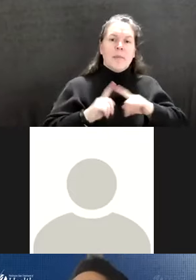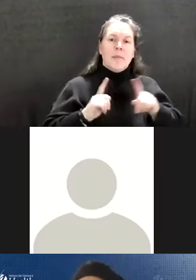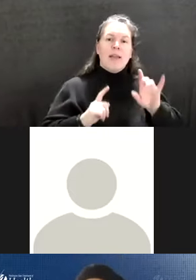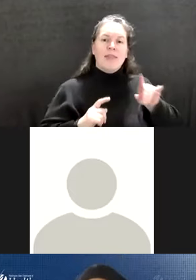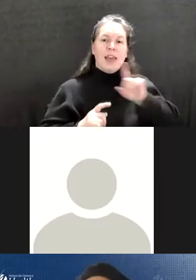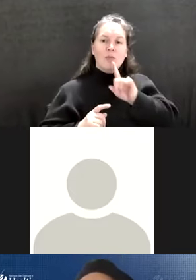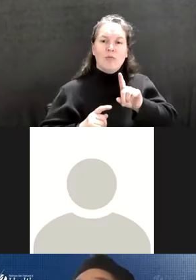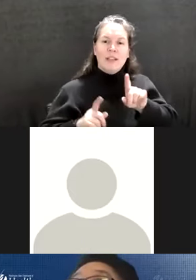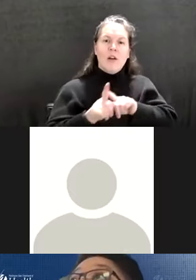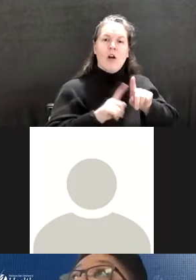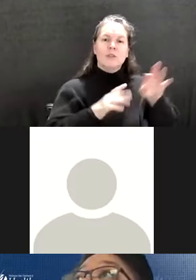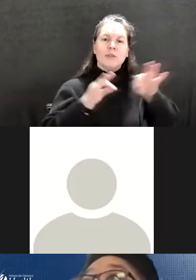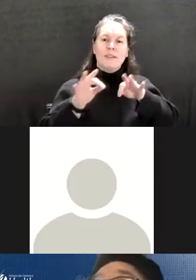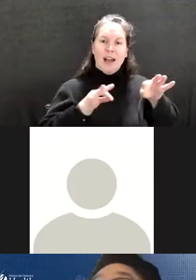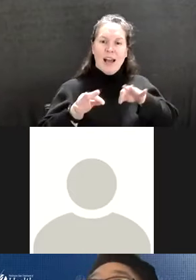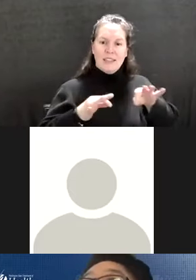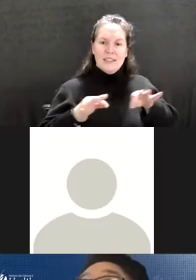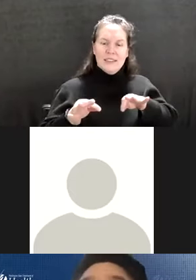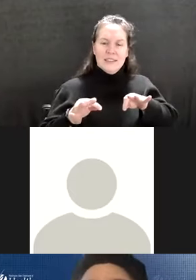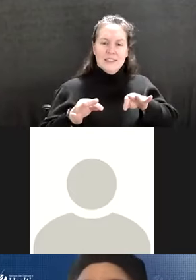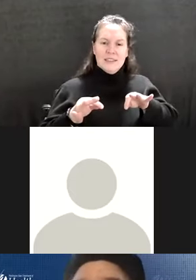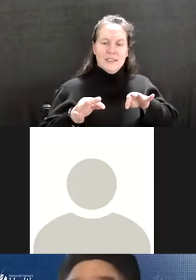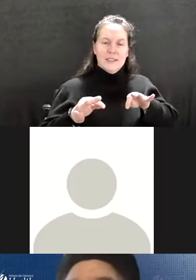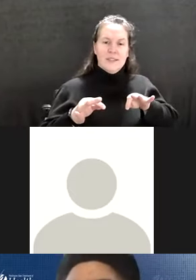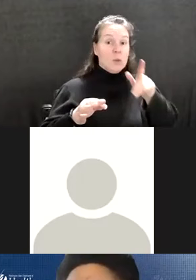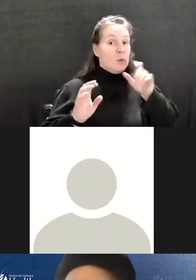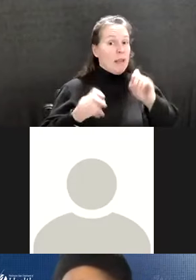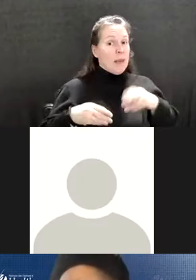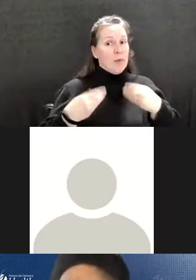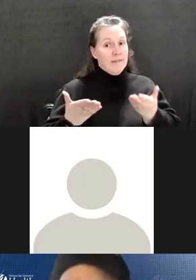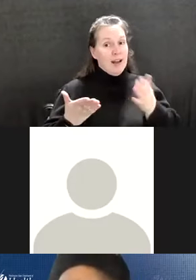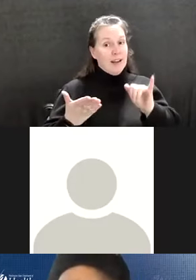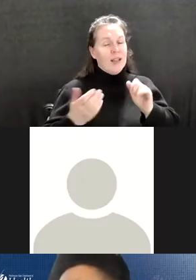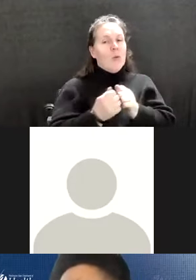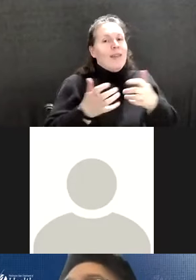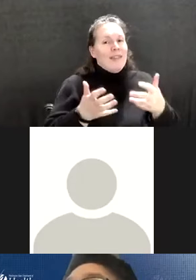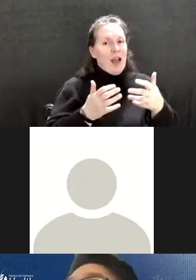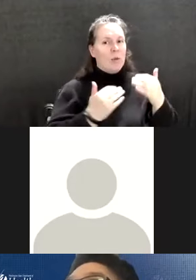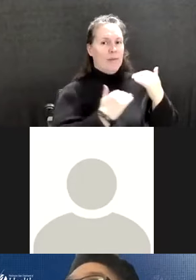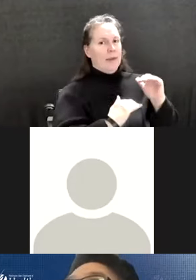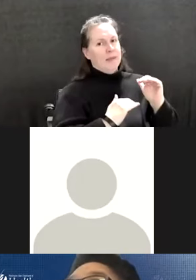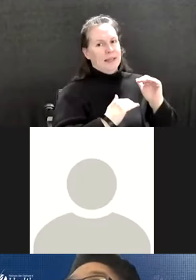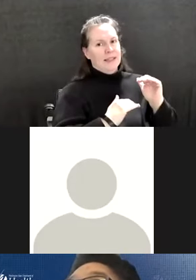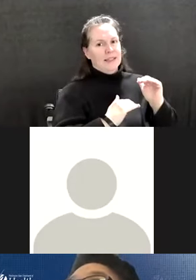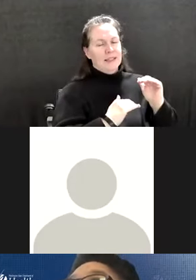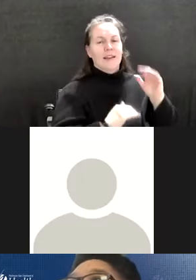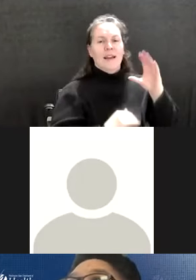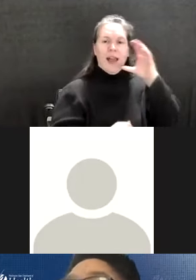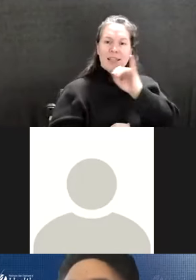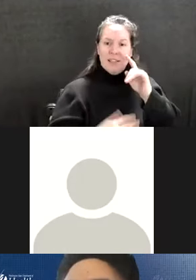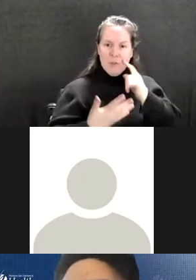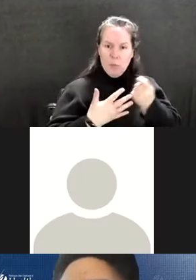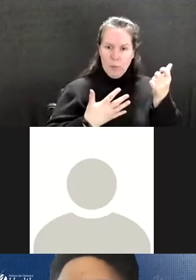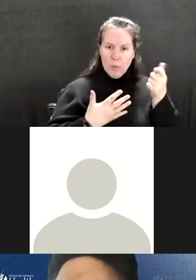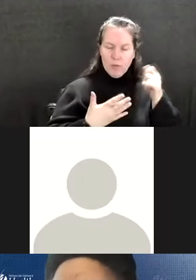really also defines who can provide it without limiting it. I guess if you removed it,